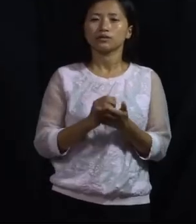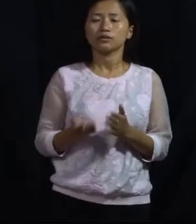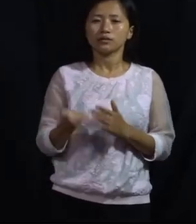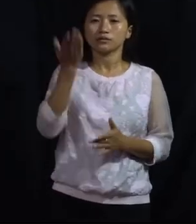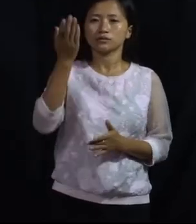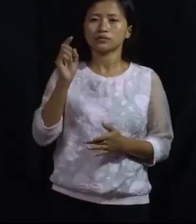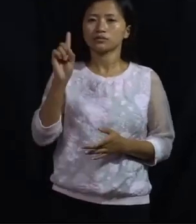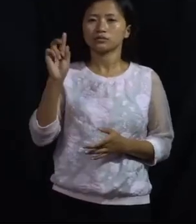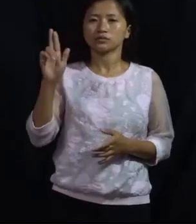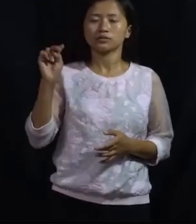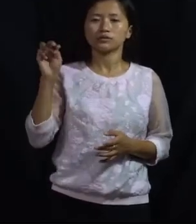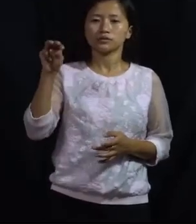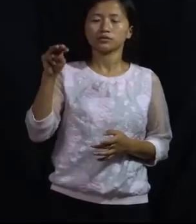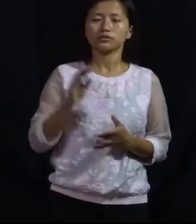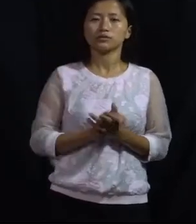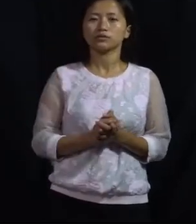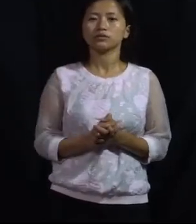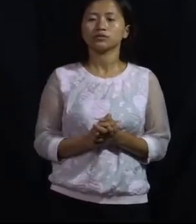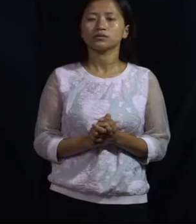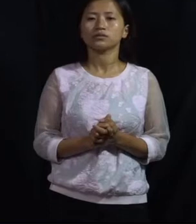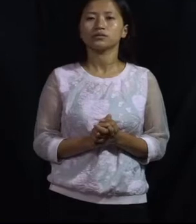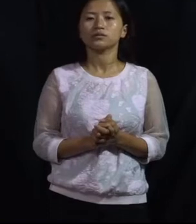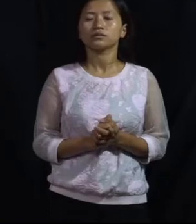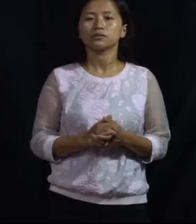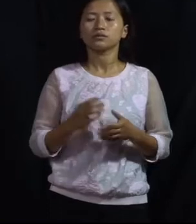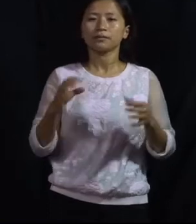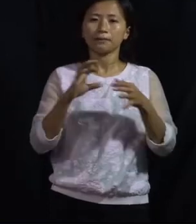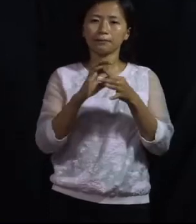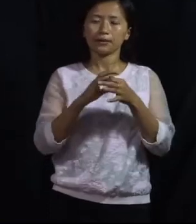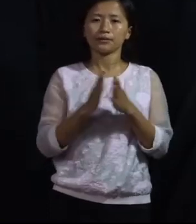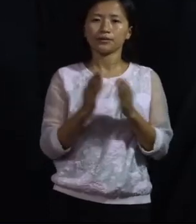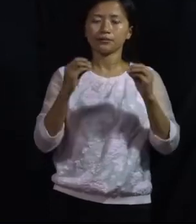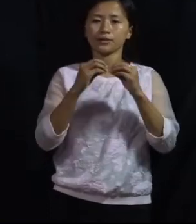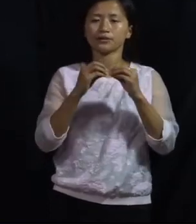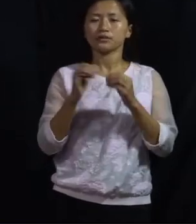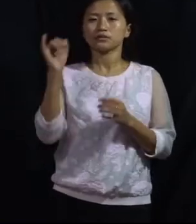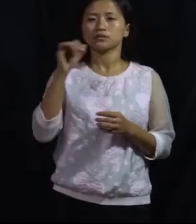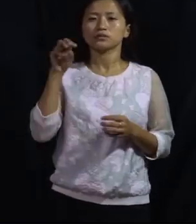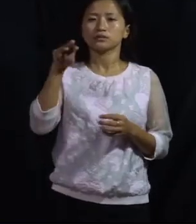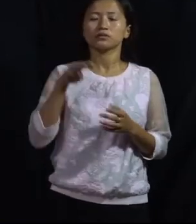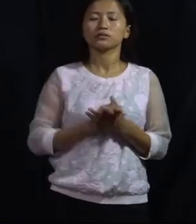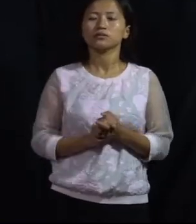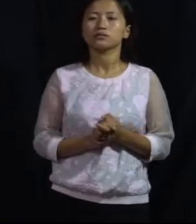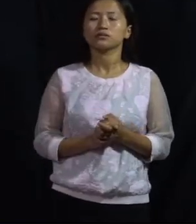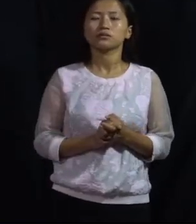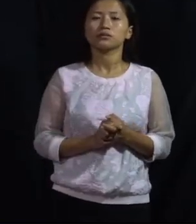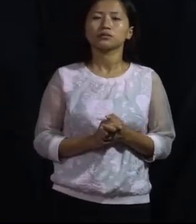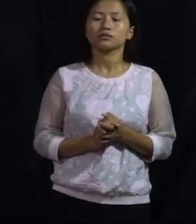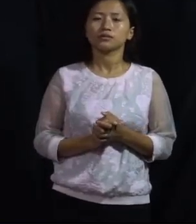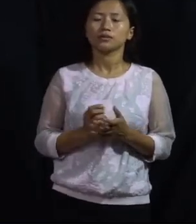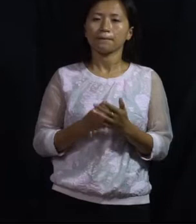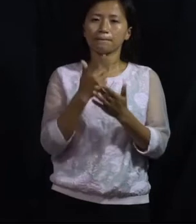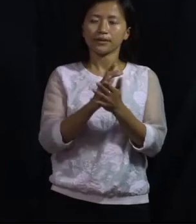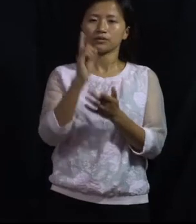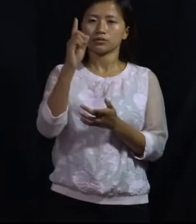up to 12,000. And also partner B was 6,000, but there was an excess, so he was